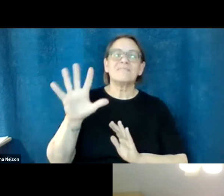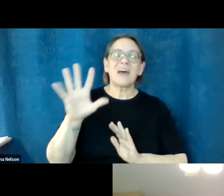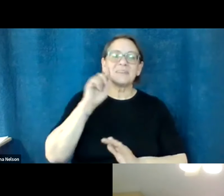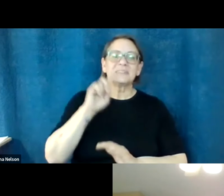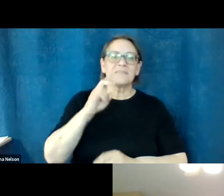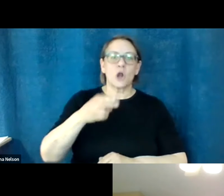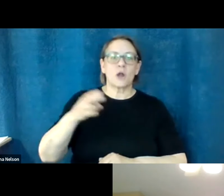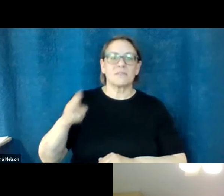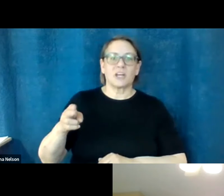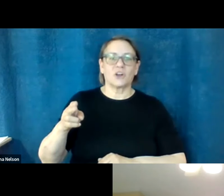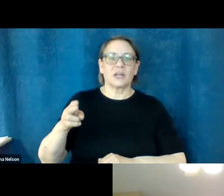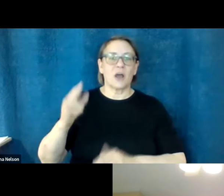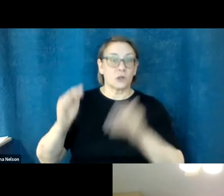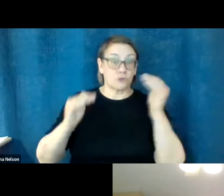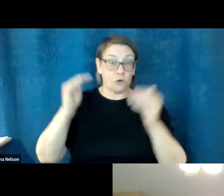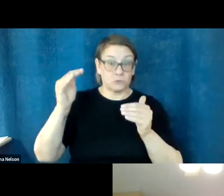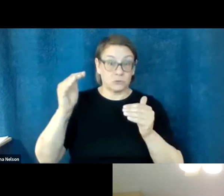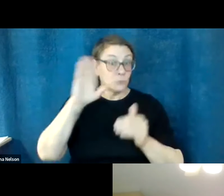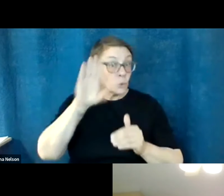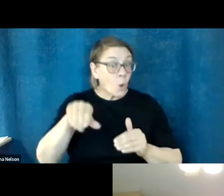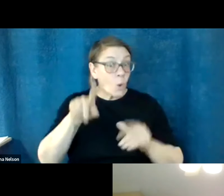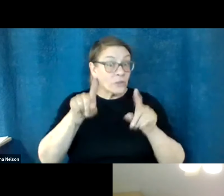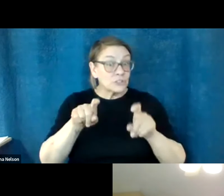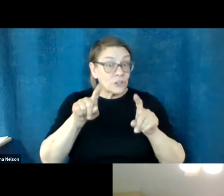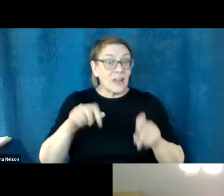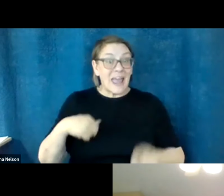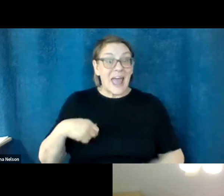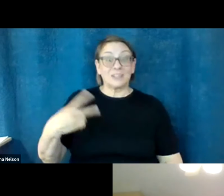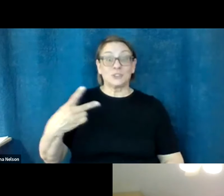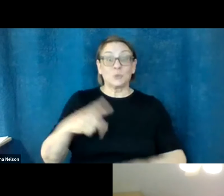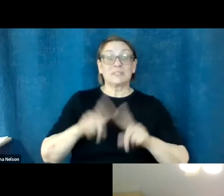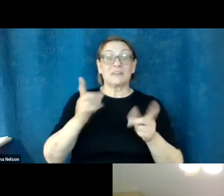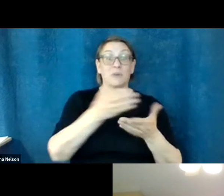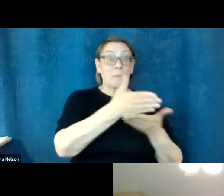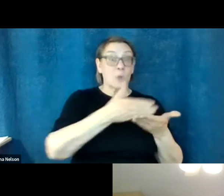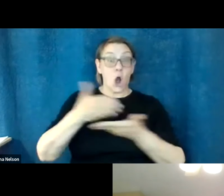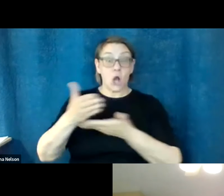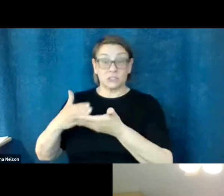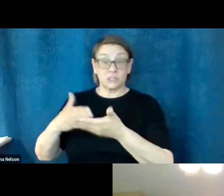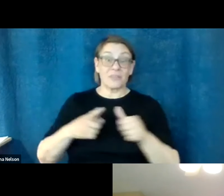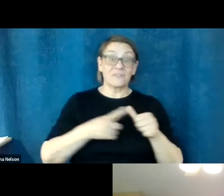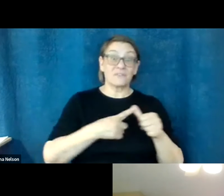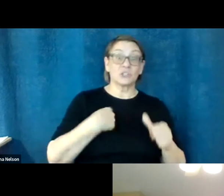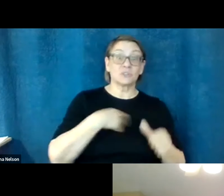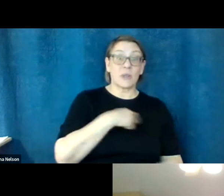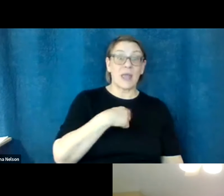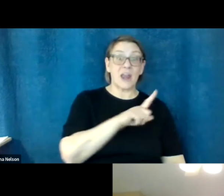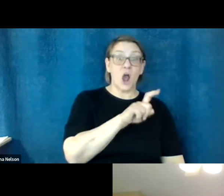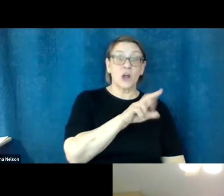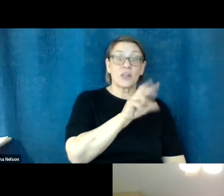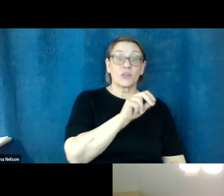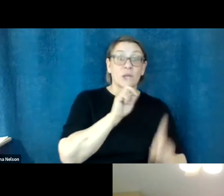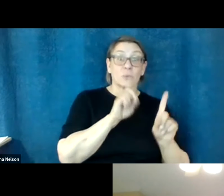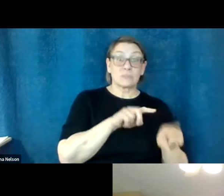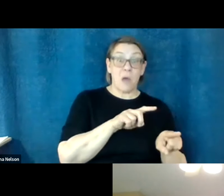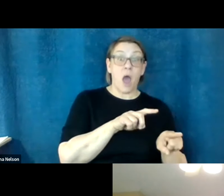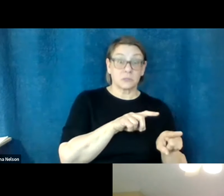adults. As you know, the survey had two different parts. The first part, we had 130 respondents.